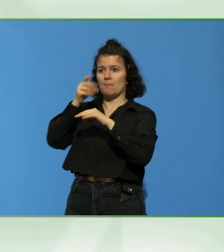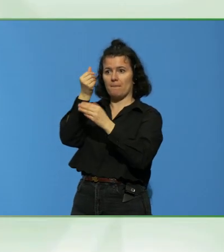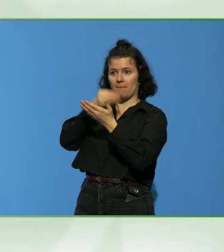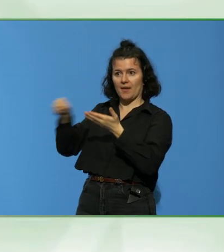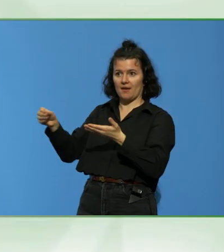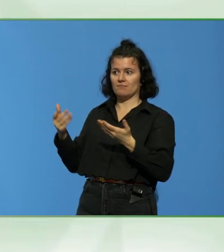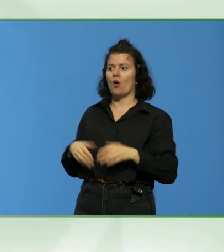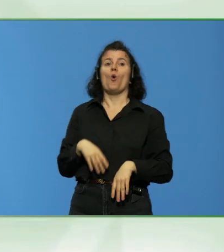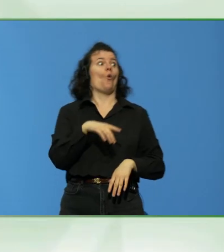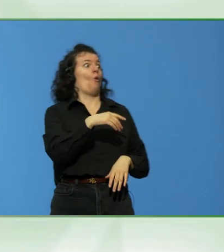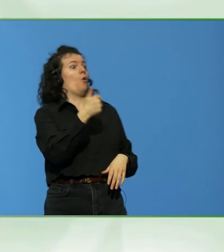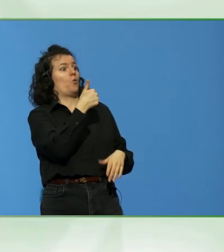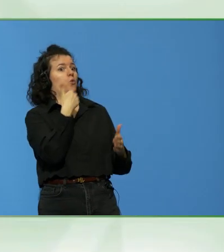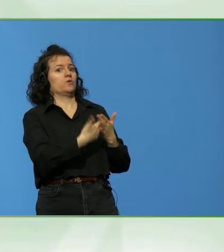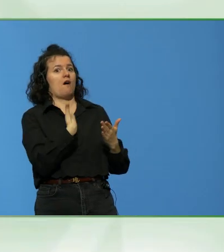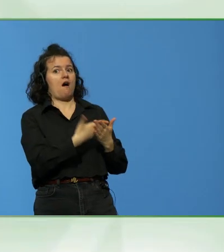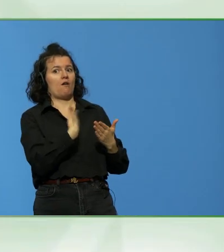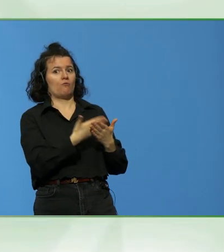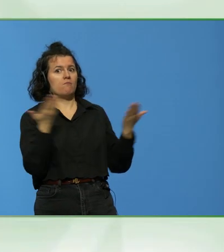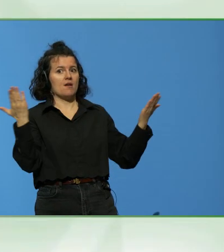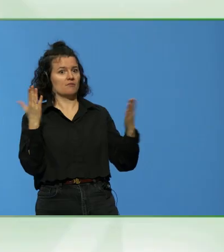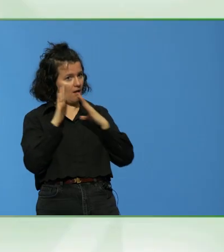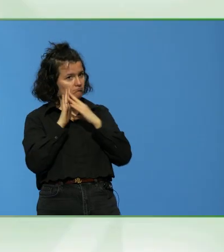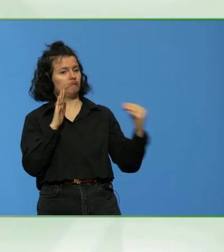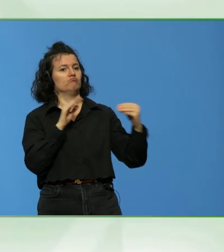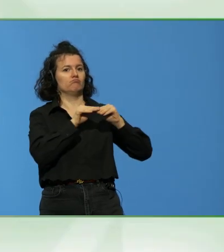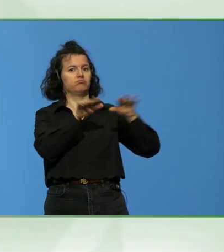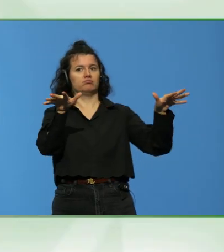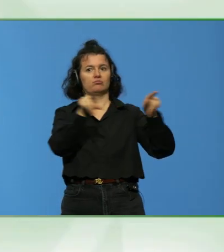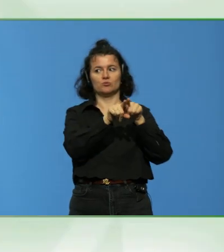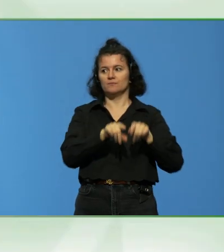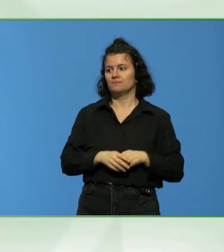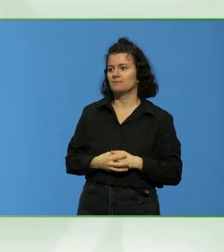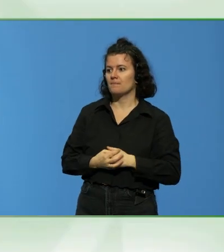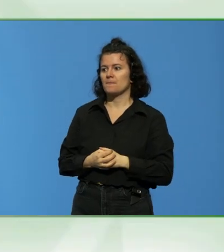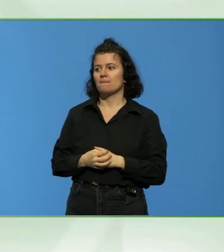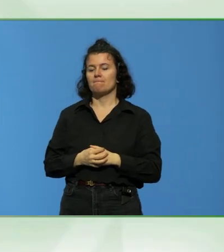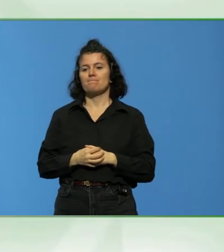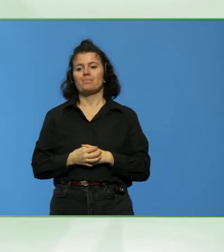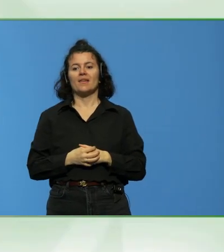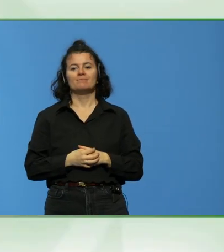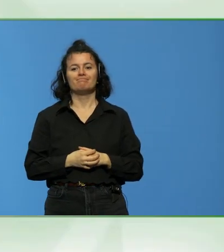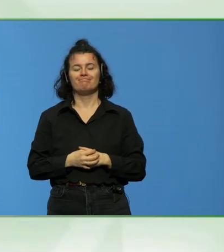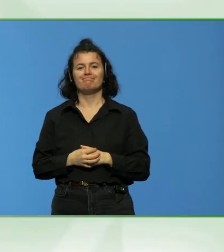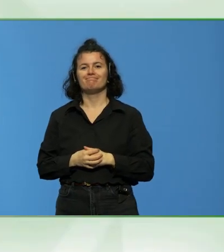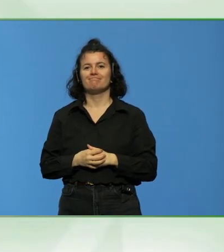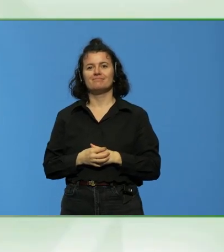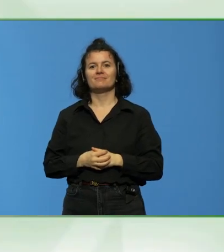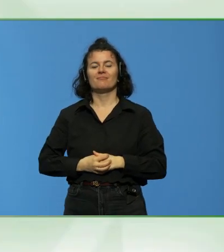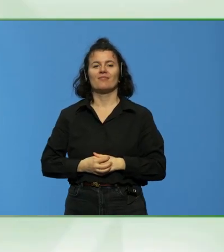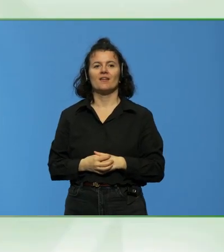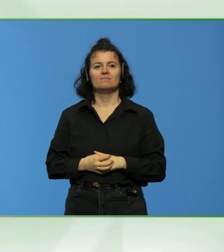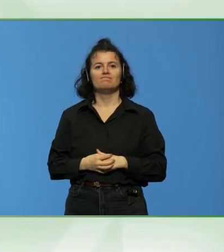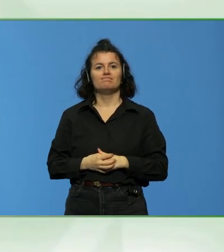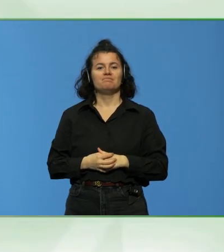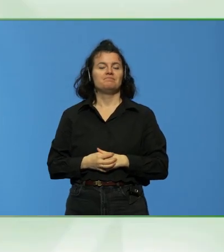even a stronger argument. Very good. What I did not mention before, this is a little secret that very few people